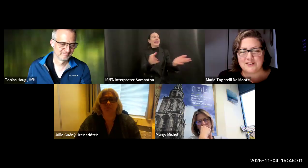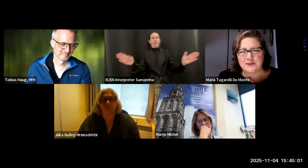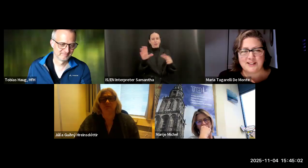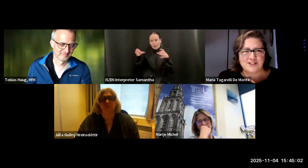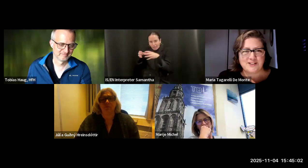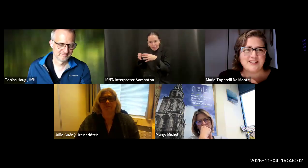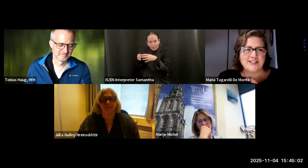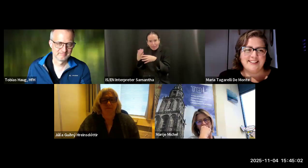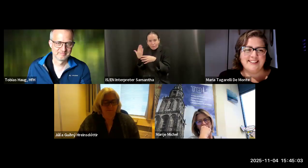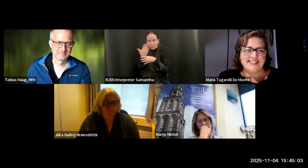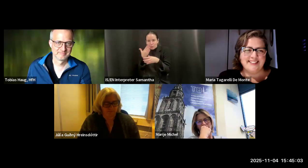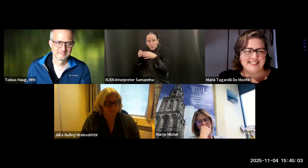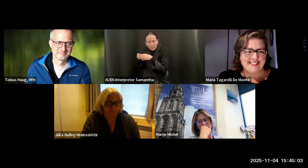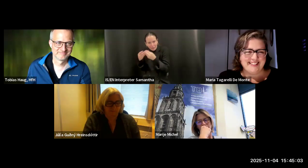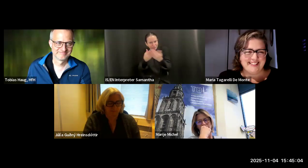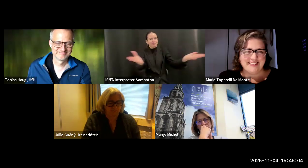learn and also to teach.